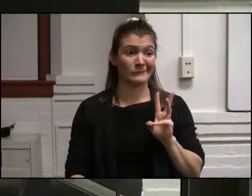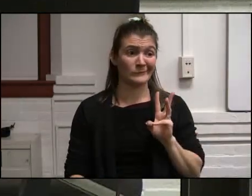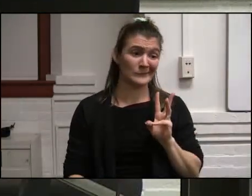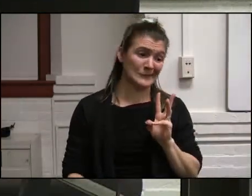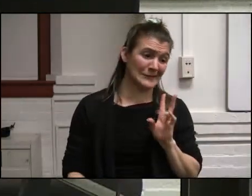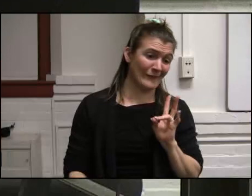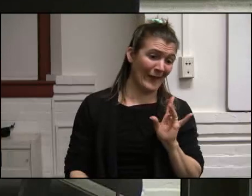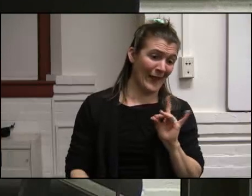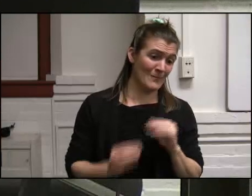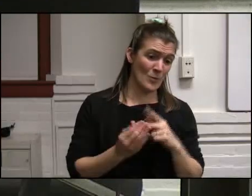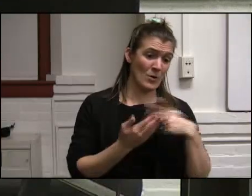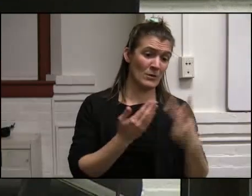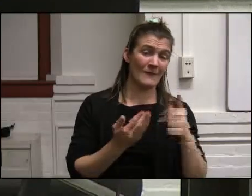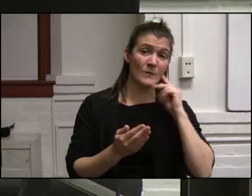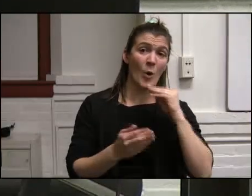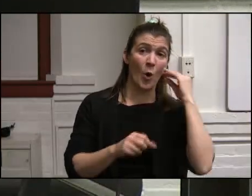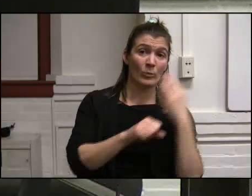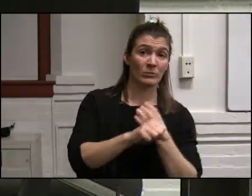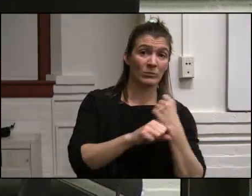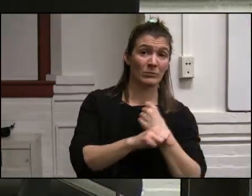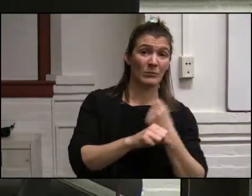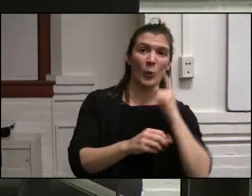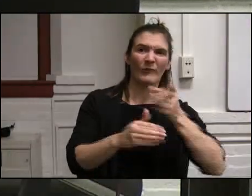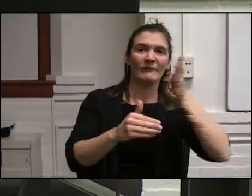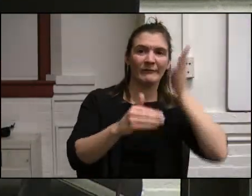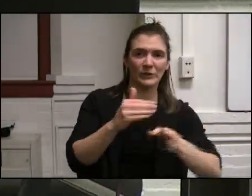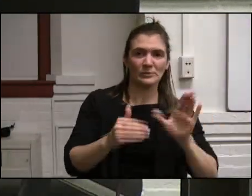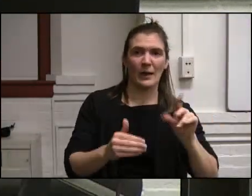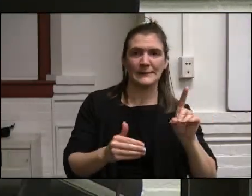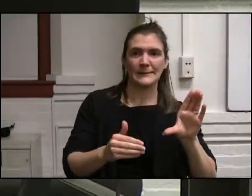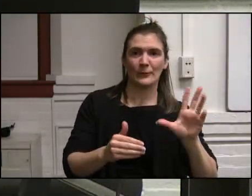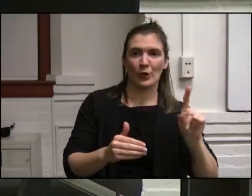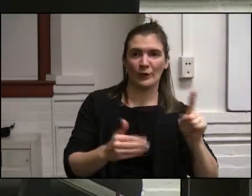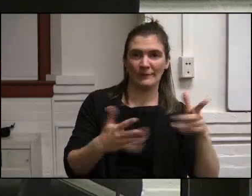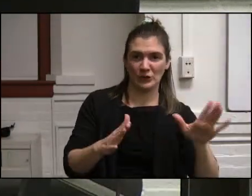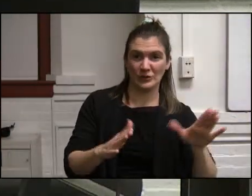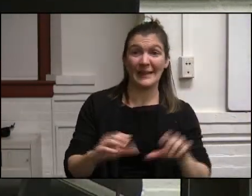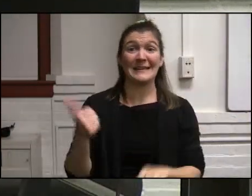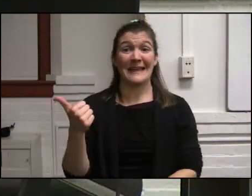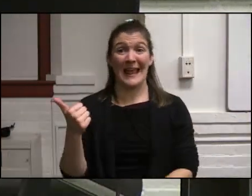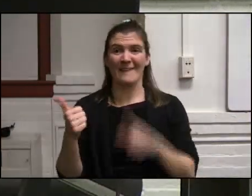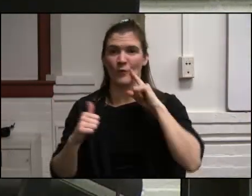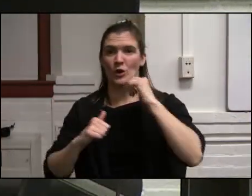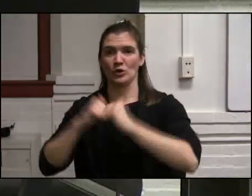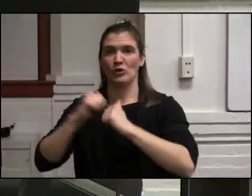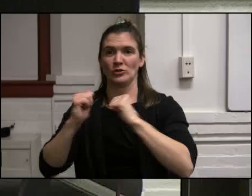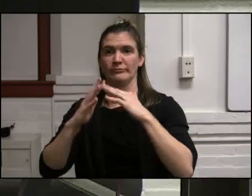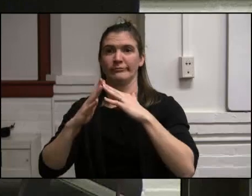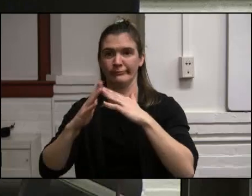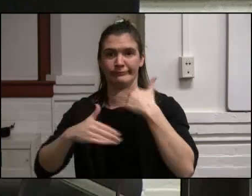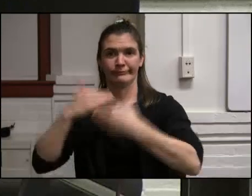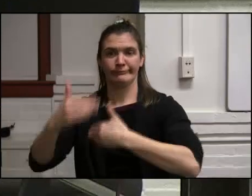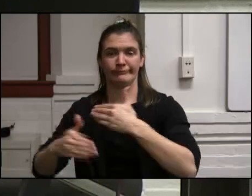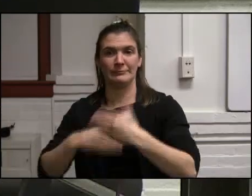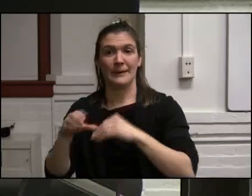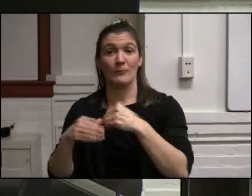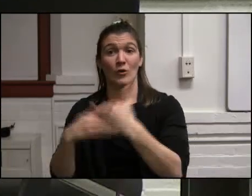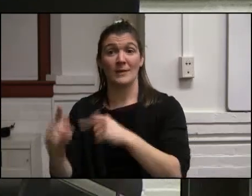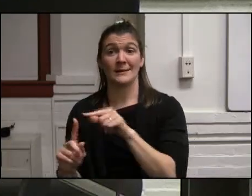more home repair projects that we expect to be complete, and 10 in our construction pipeline.